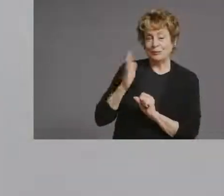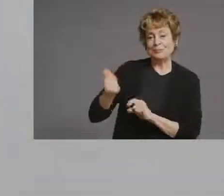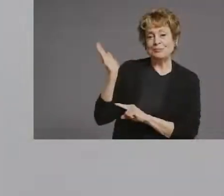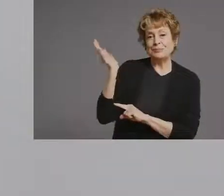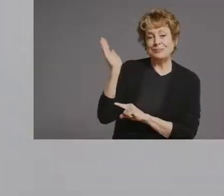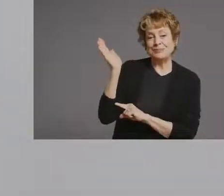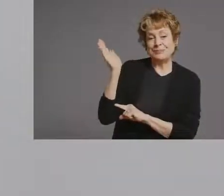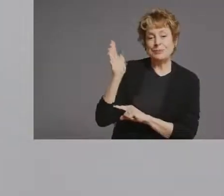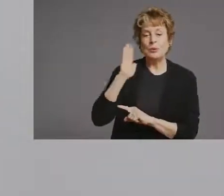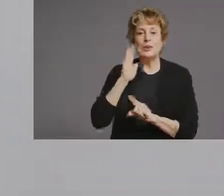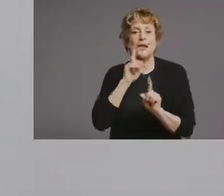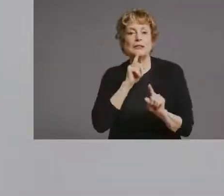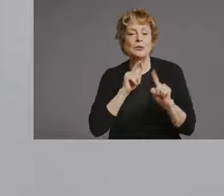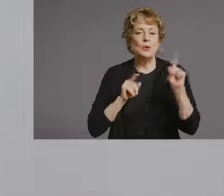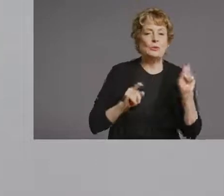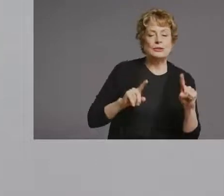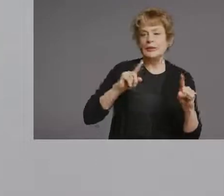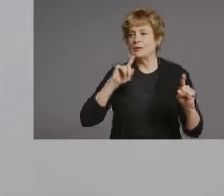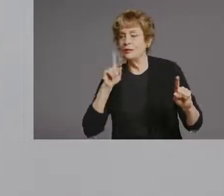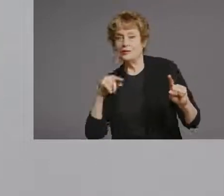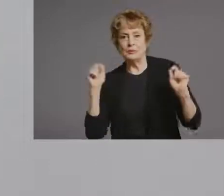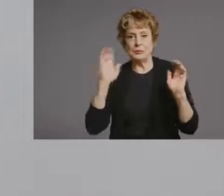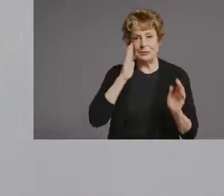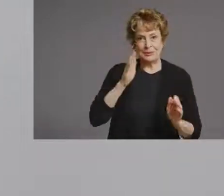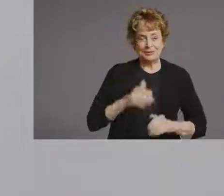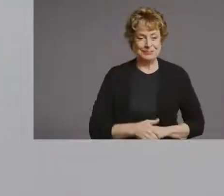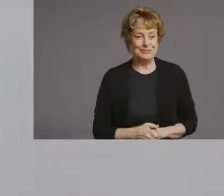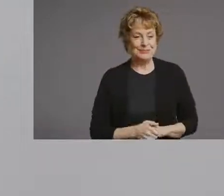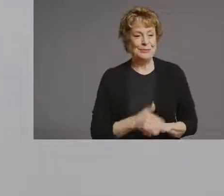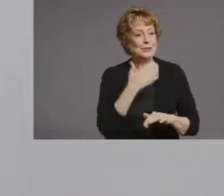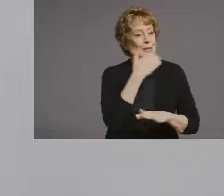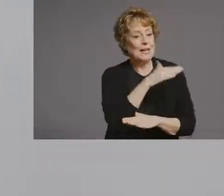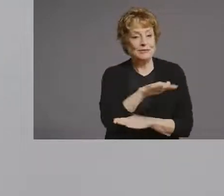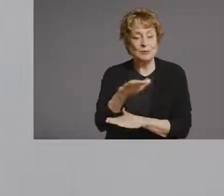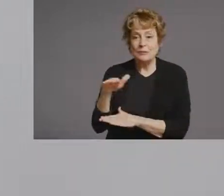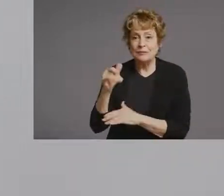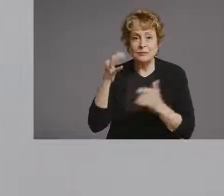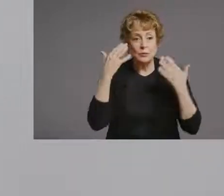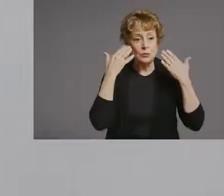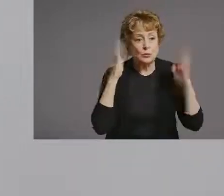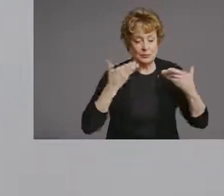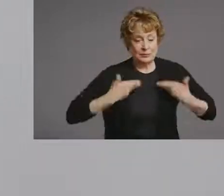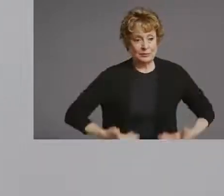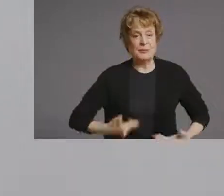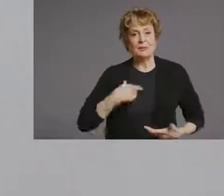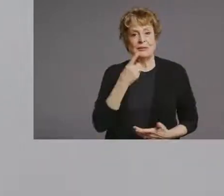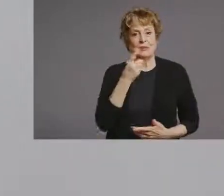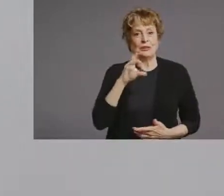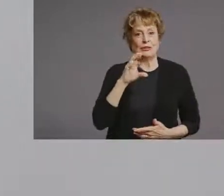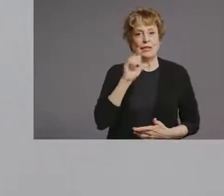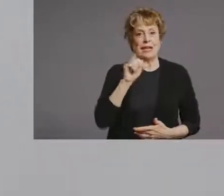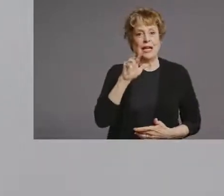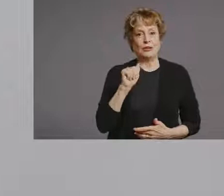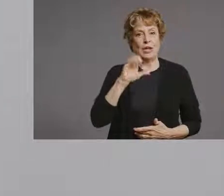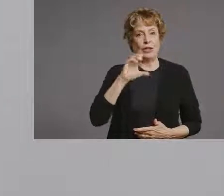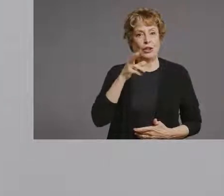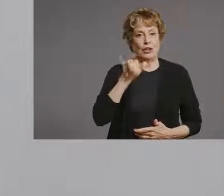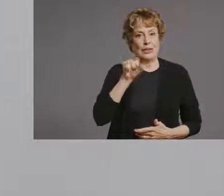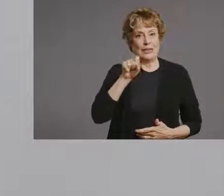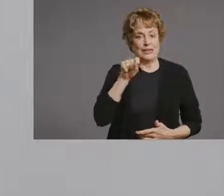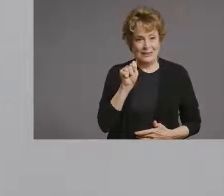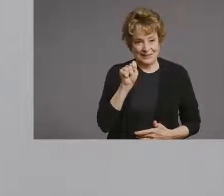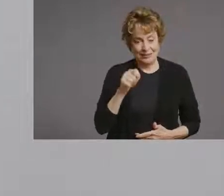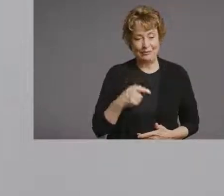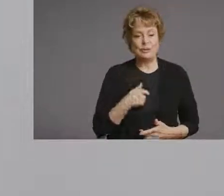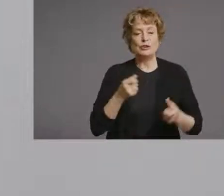Steve. Good afternoon, everybody. For those that don't know me, I'm Dr. Cara Christ. I'm the director of the Arizona Department of Health Services. I hope